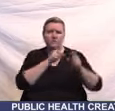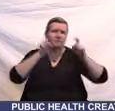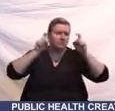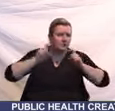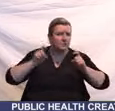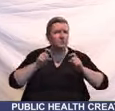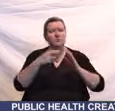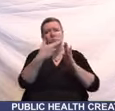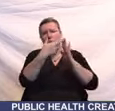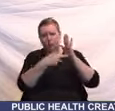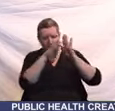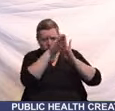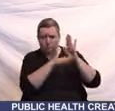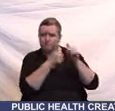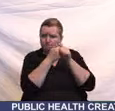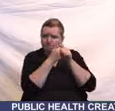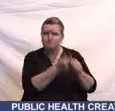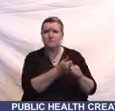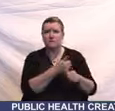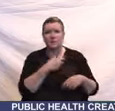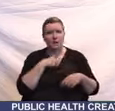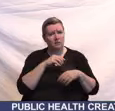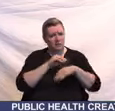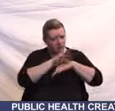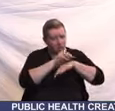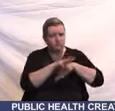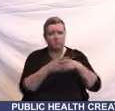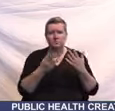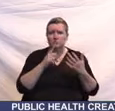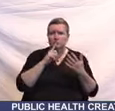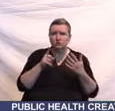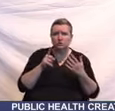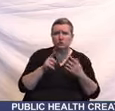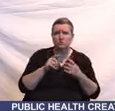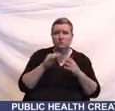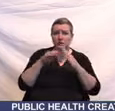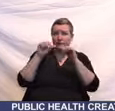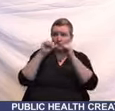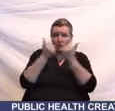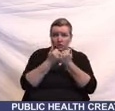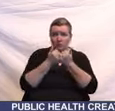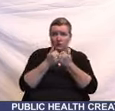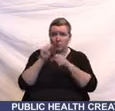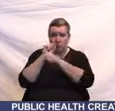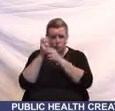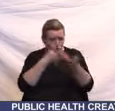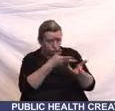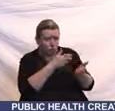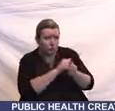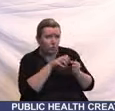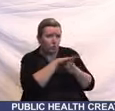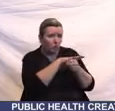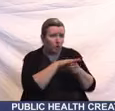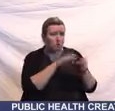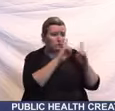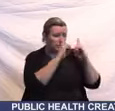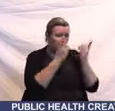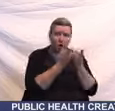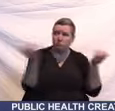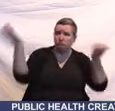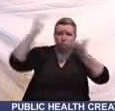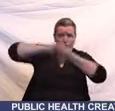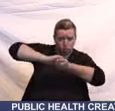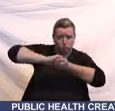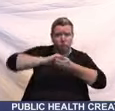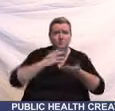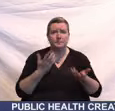importantly, providing guidance to and ensuring that agencies are working with local health departments to follow public health practices